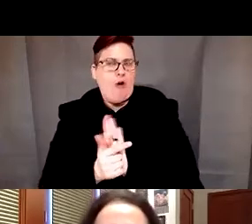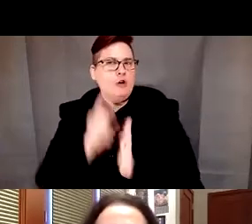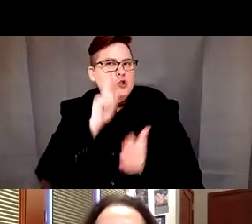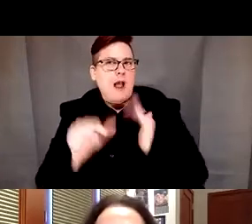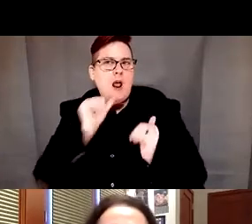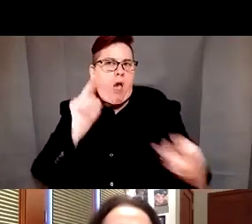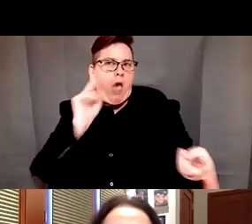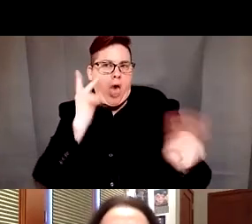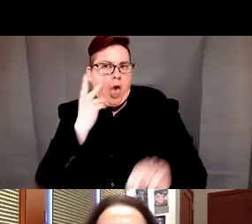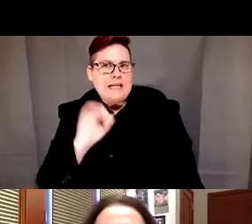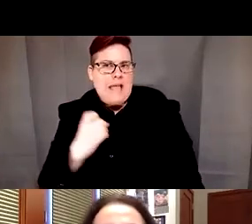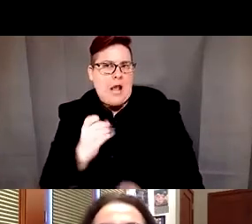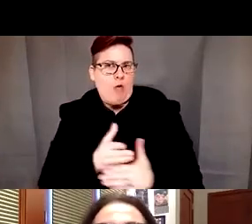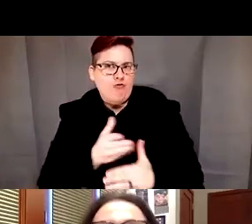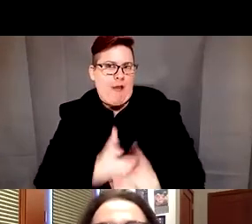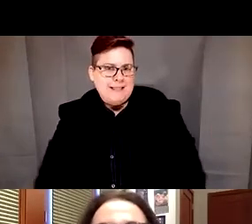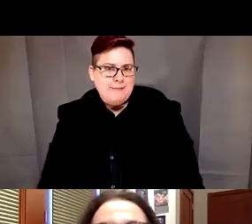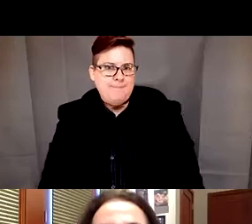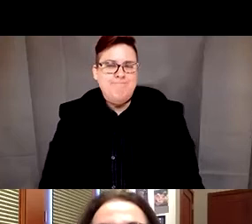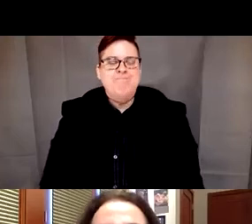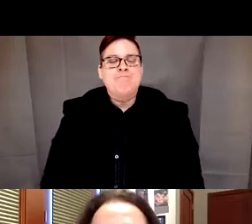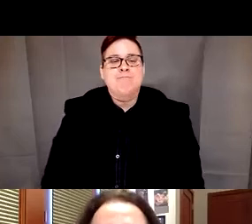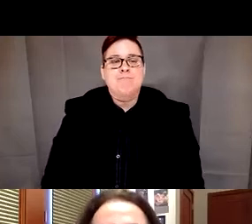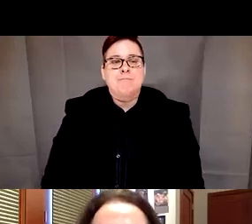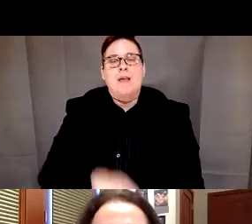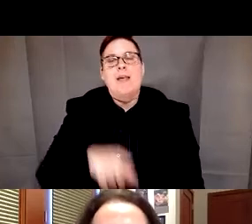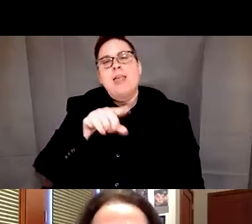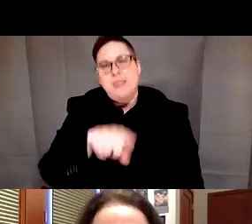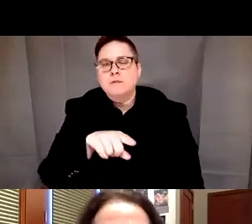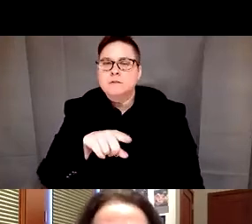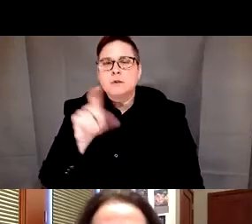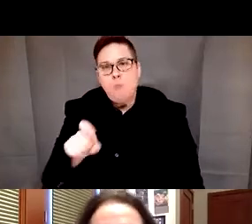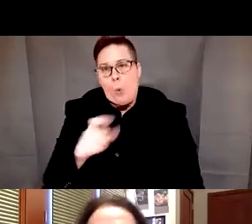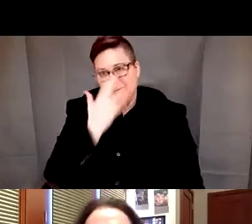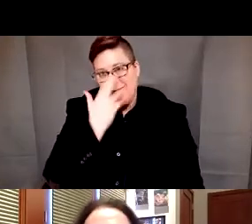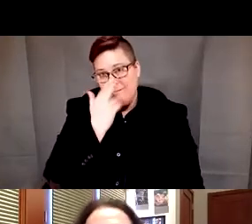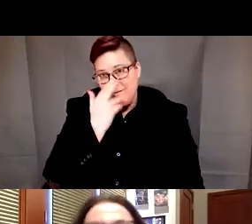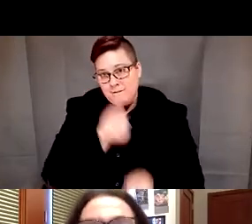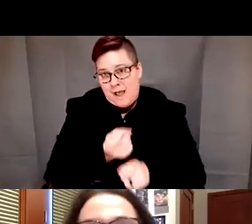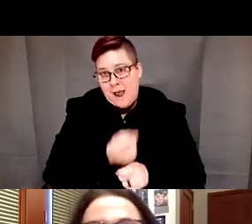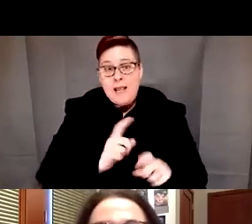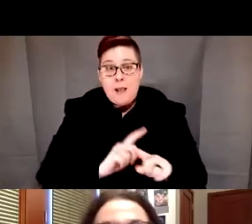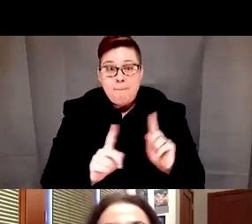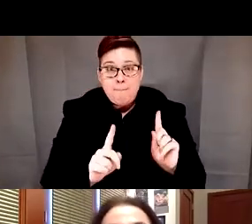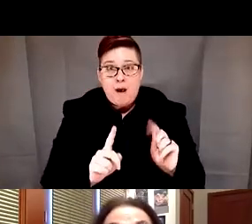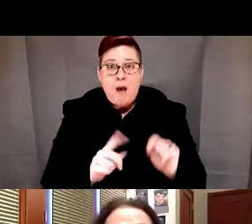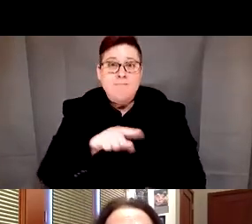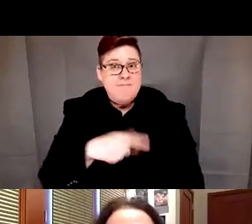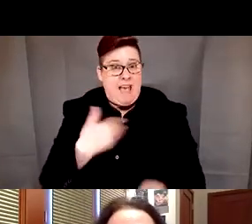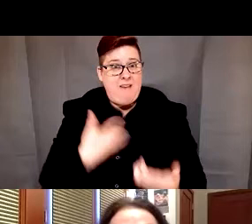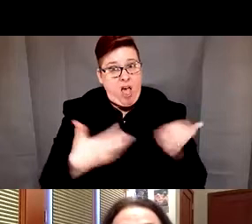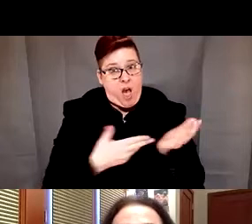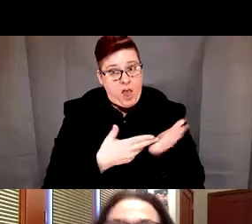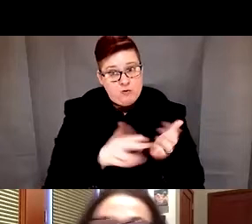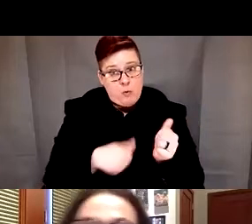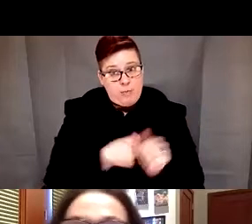misinterpreted as sexual harassment. I mean, this is meant, of course, to be funny, but it has a lot of truth to